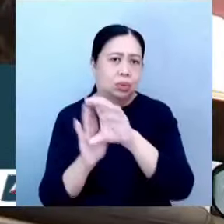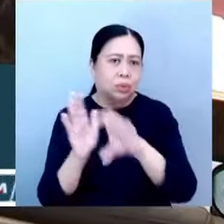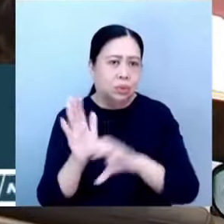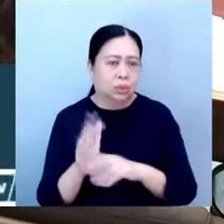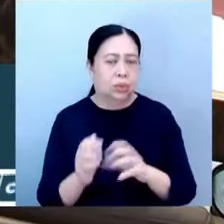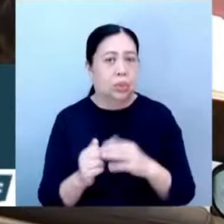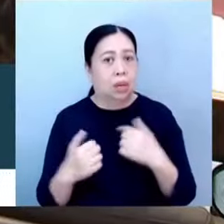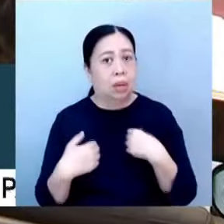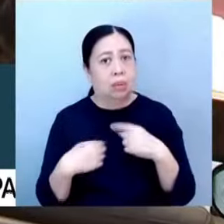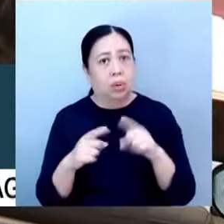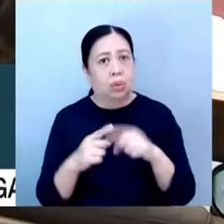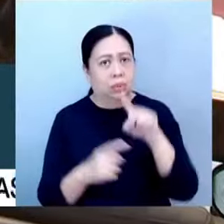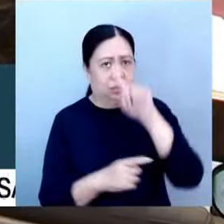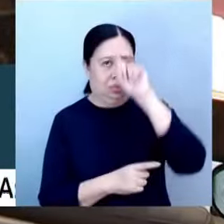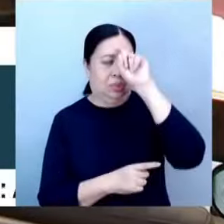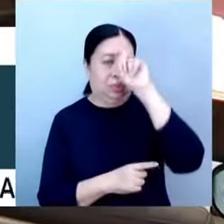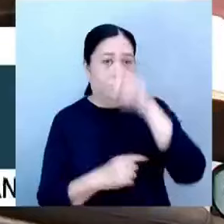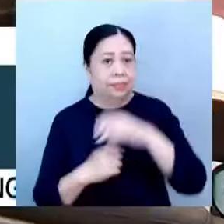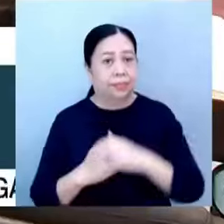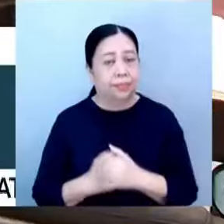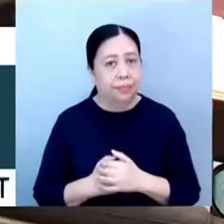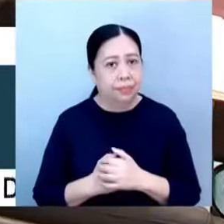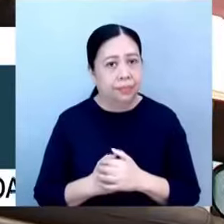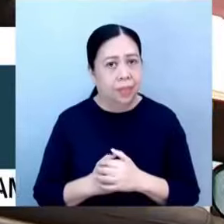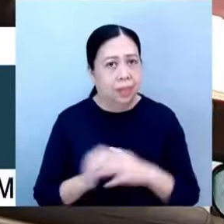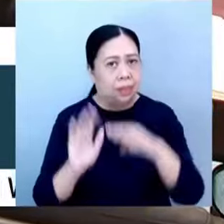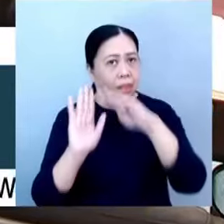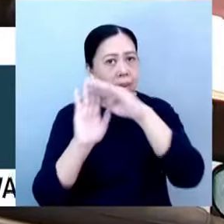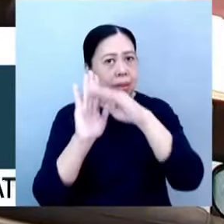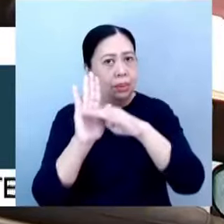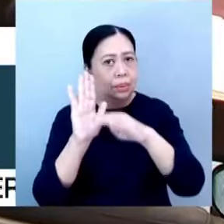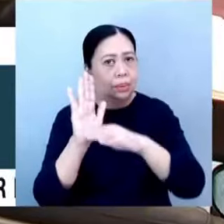also puzzled by the list that has been